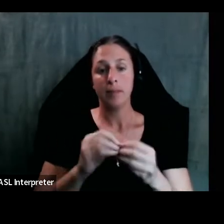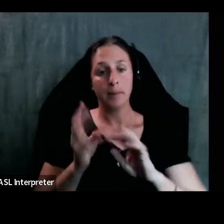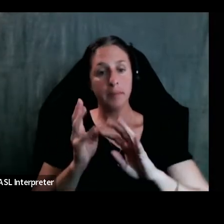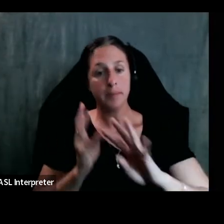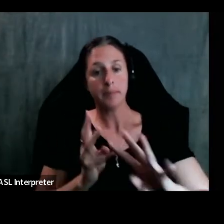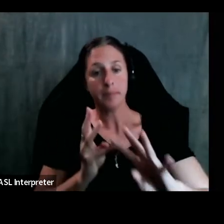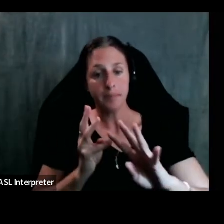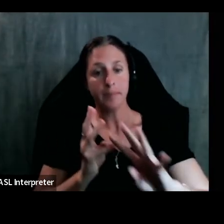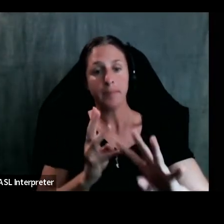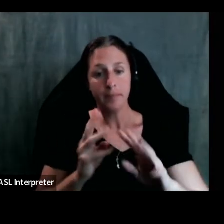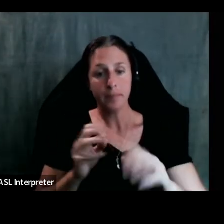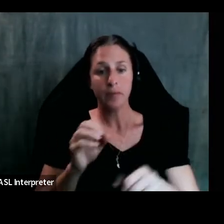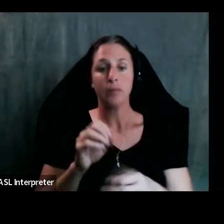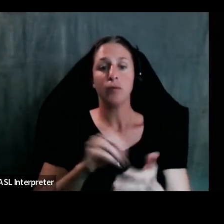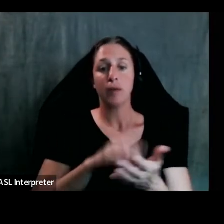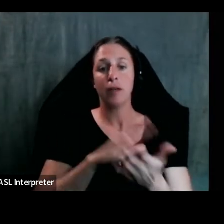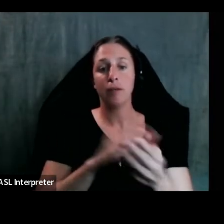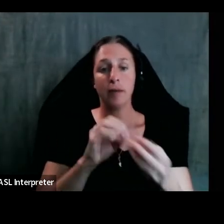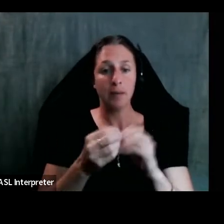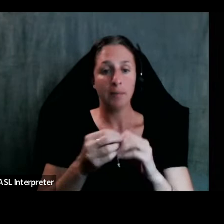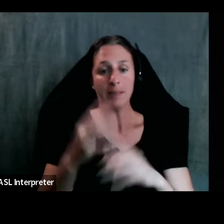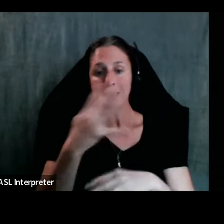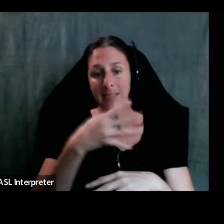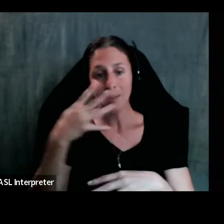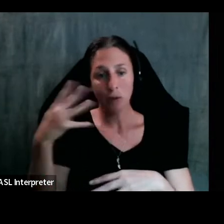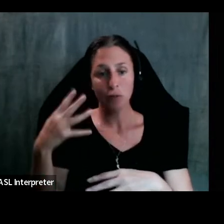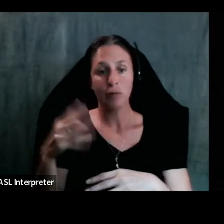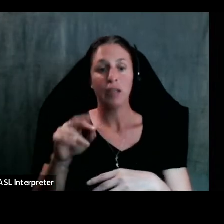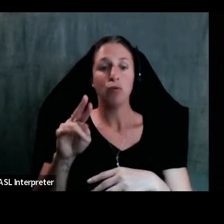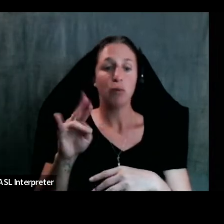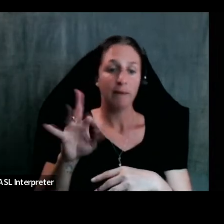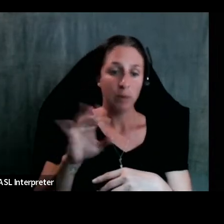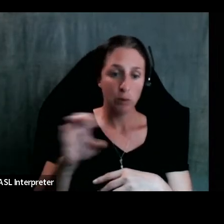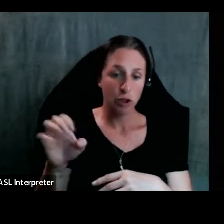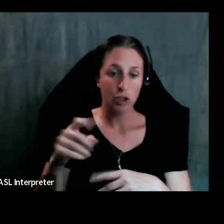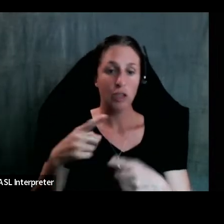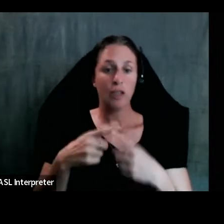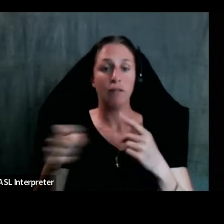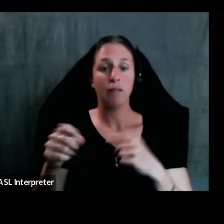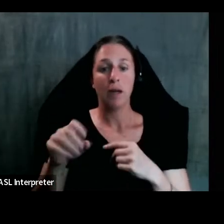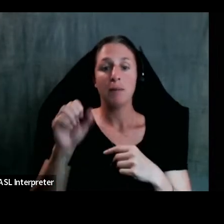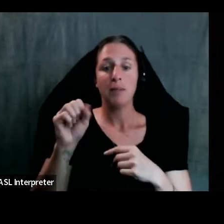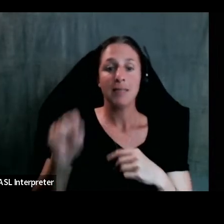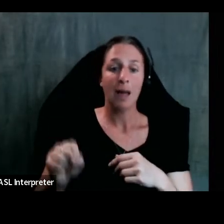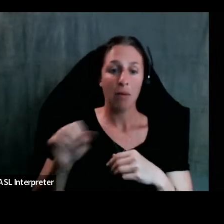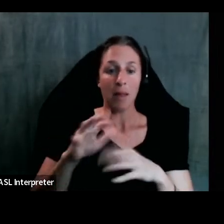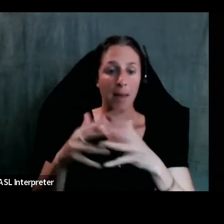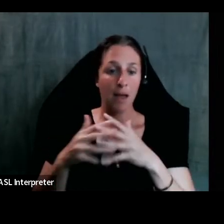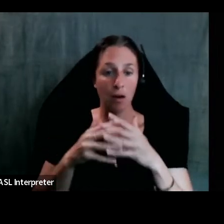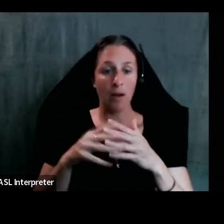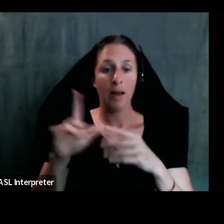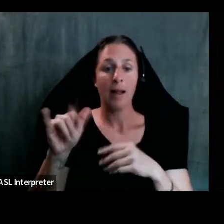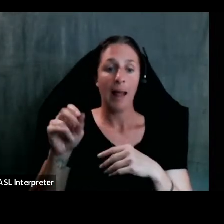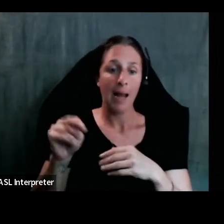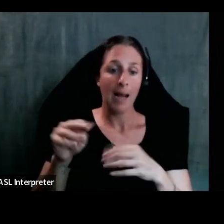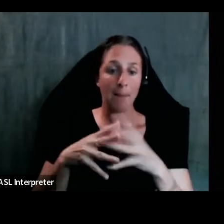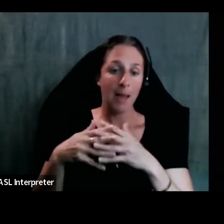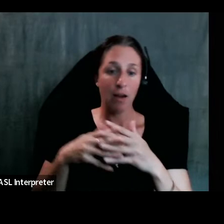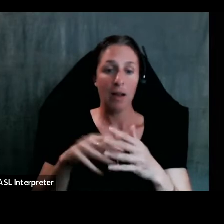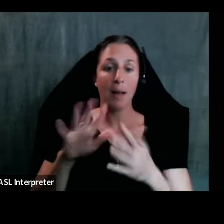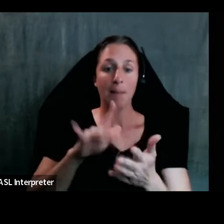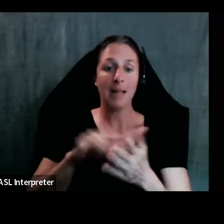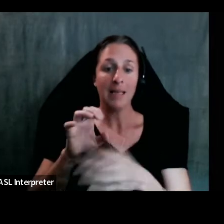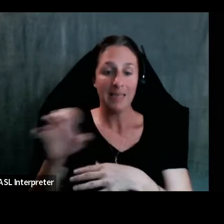refugee youth into classrooms from South America, Latin America, the Middle East, Afghanistan,